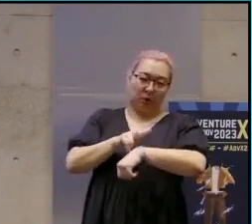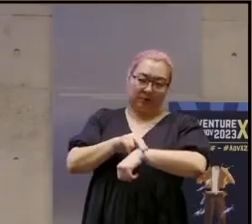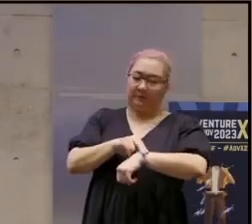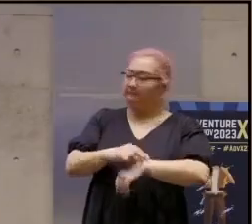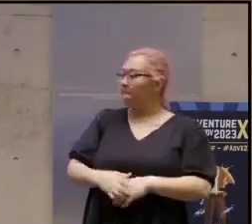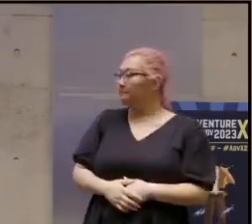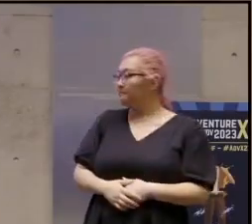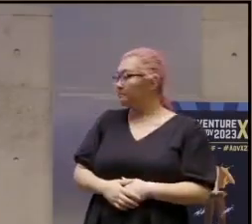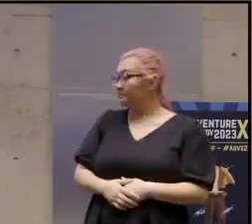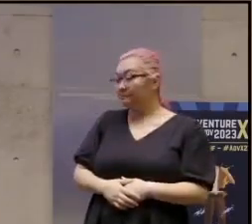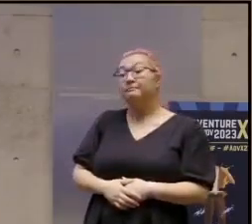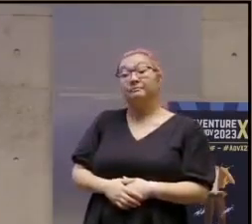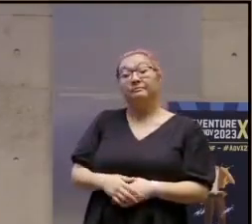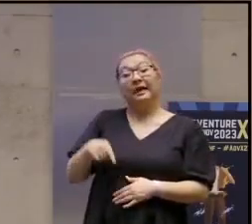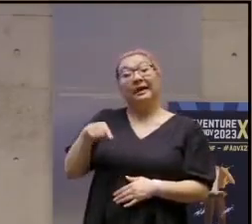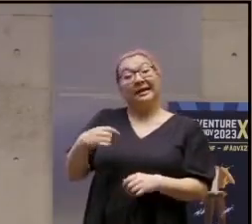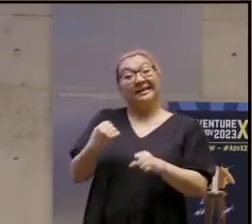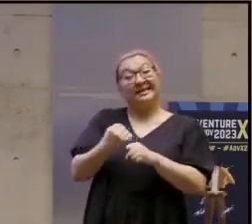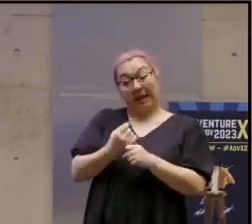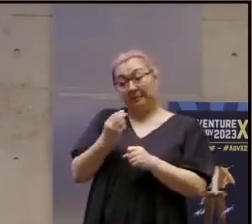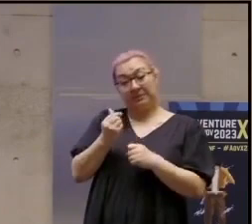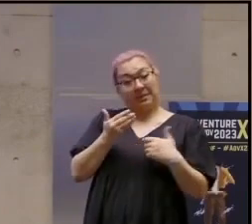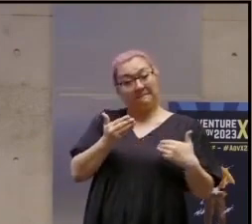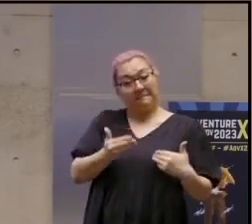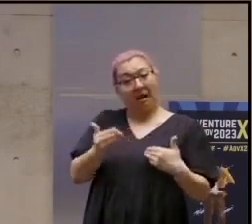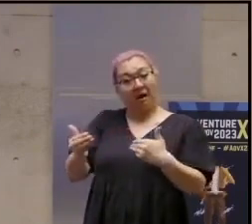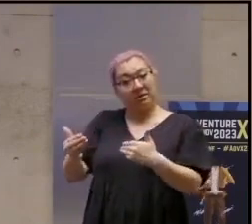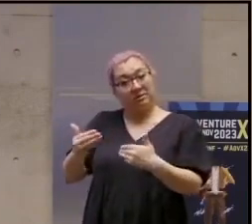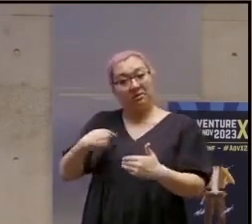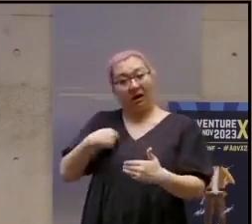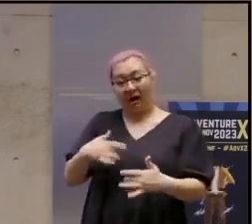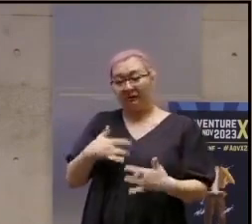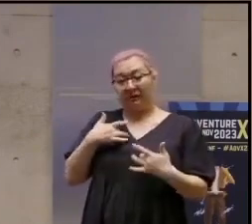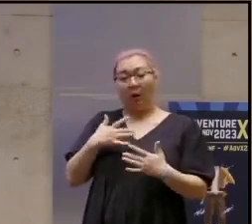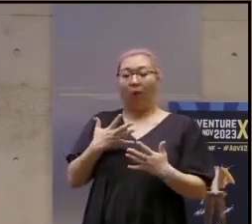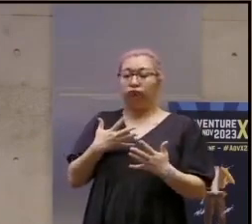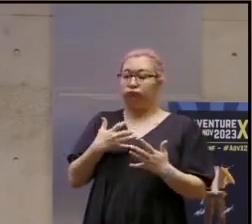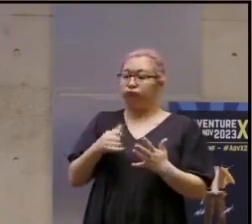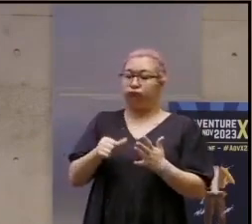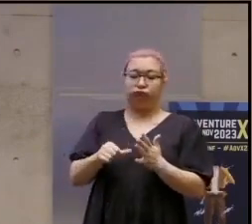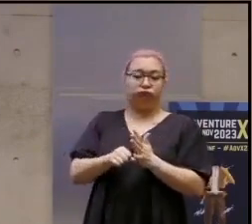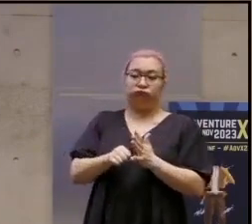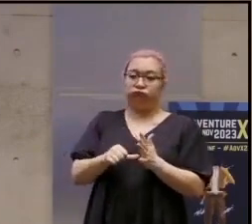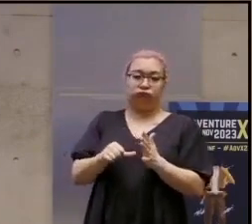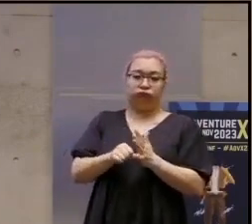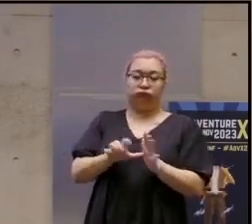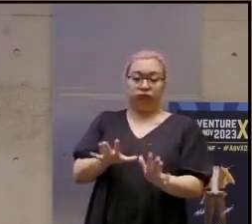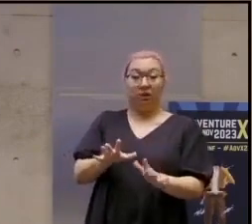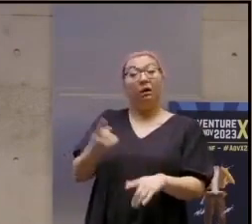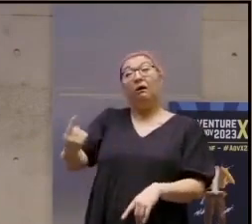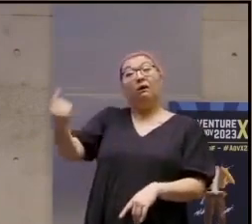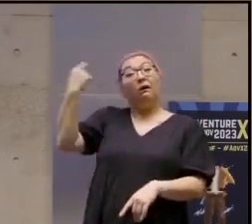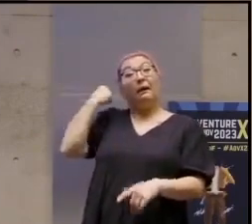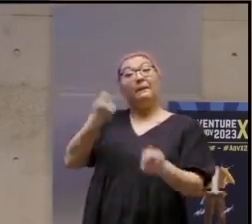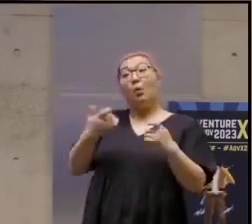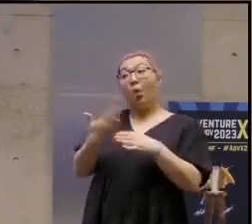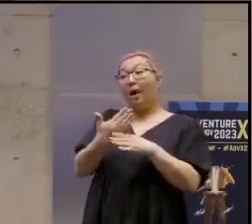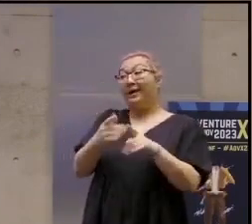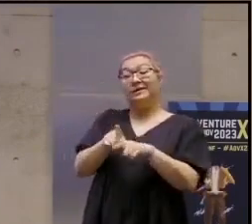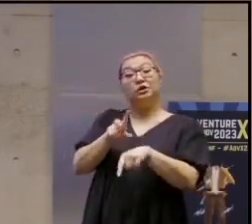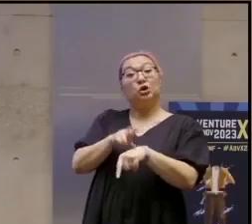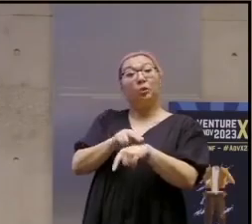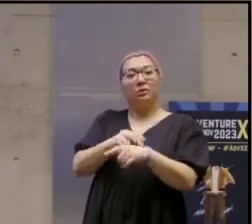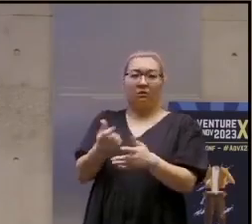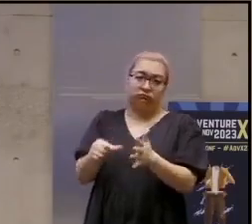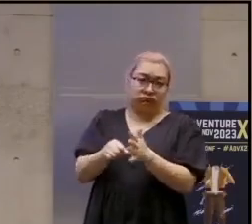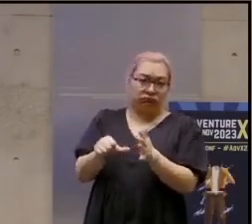Paris really hard, one of the hardest things I ever did. And being a doctor was really hard as well. But there is an